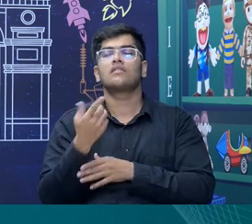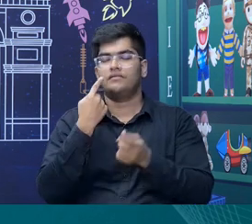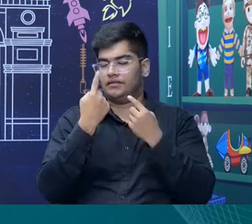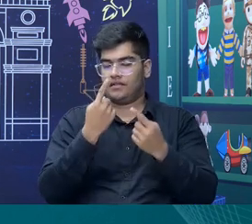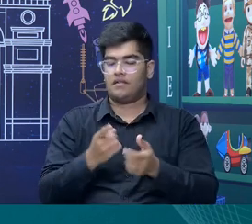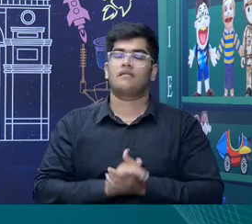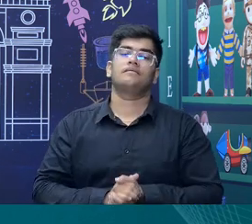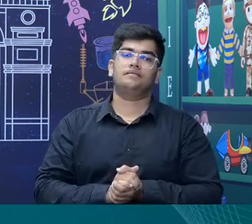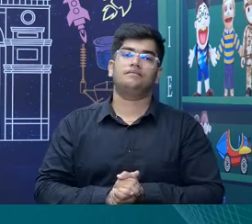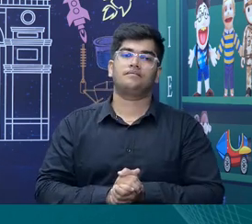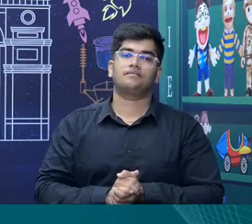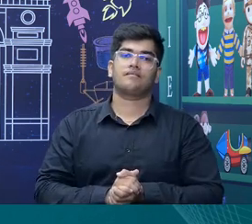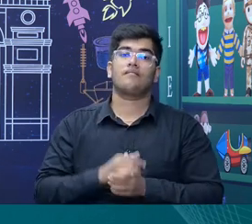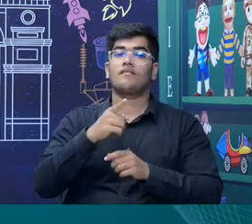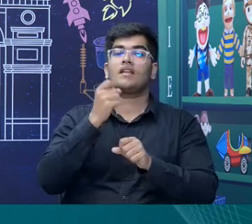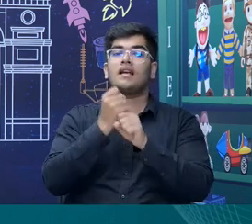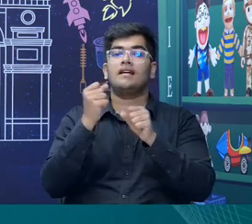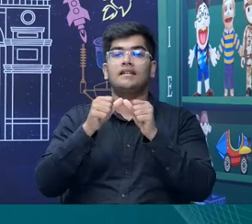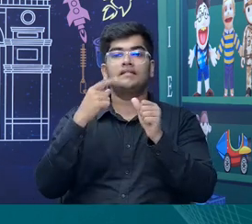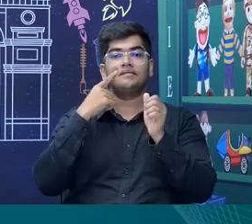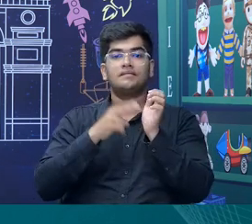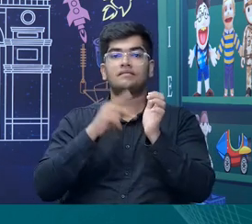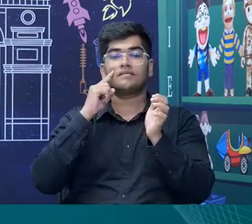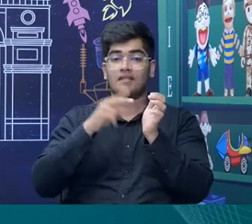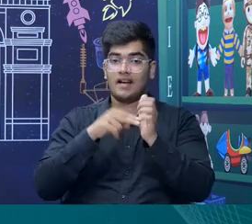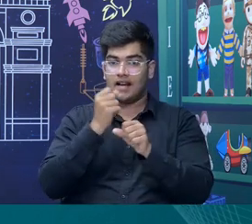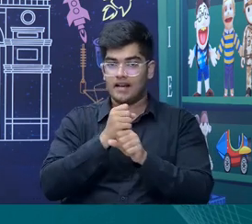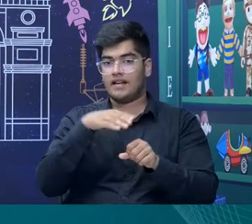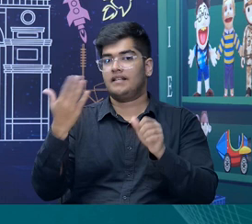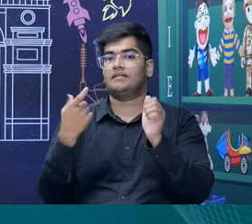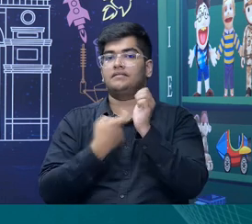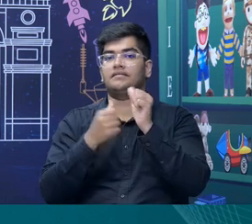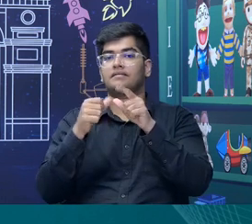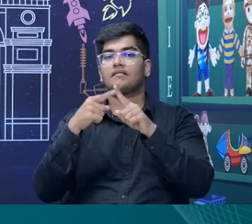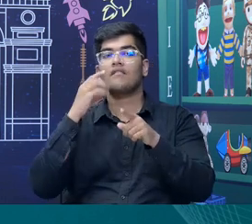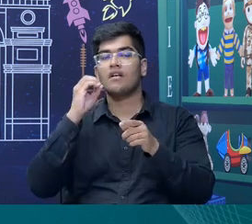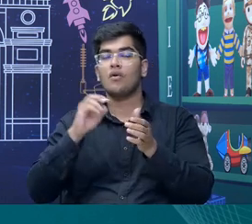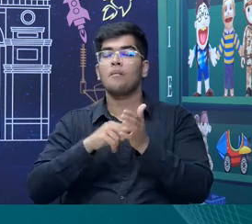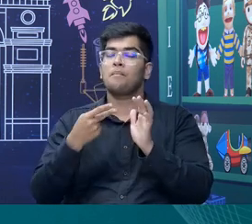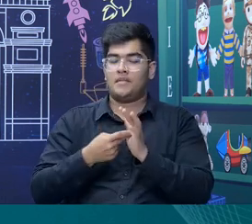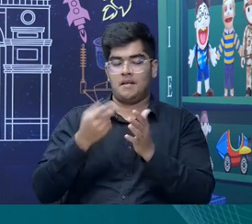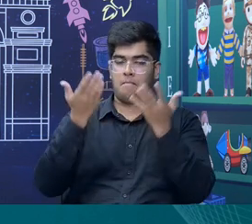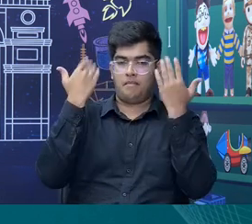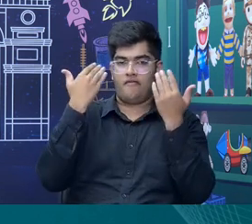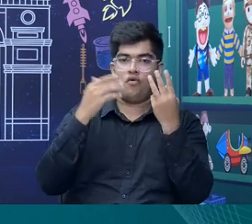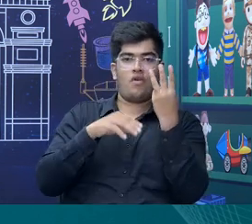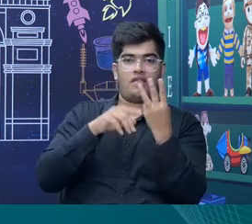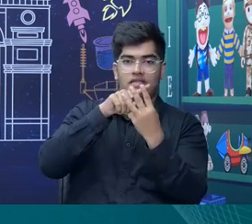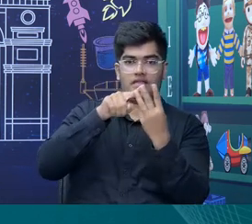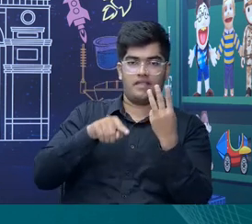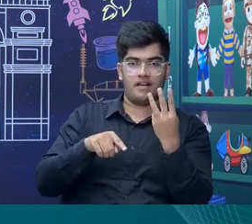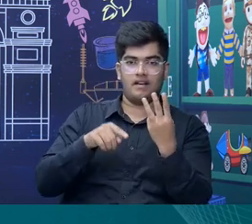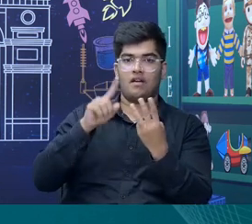ratio is the share with which the remaining Partners have gained or the continuing Partners have